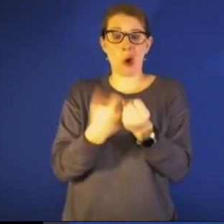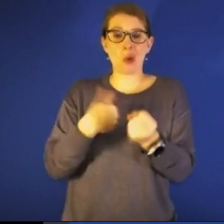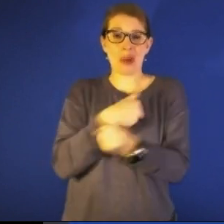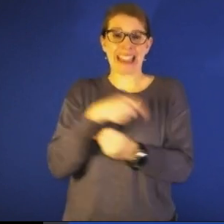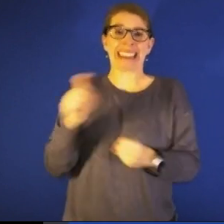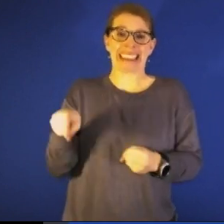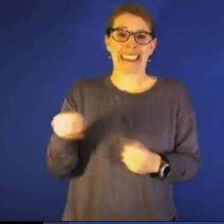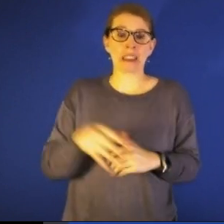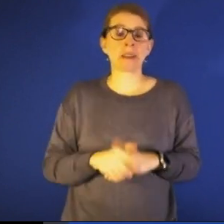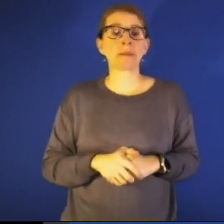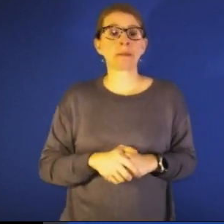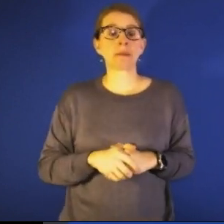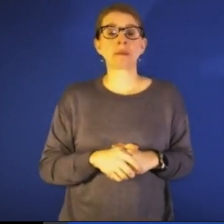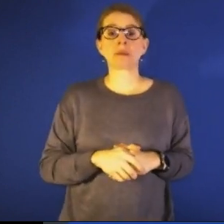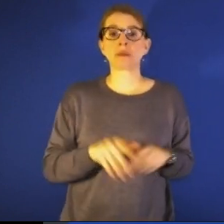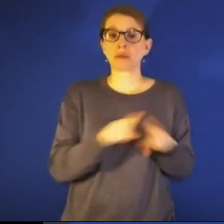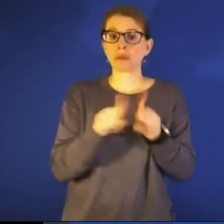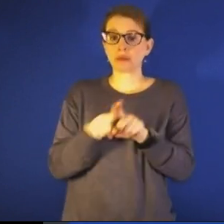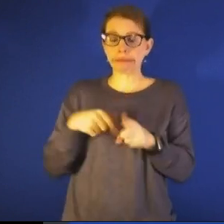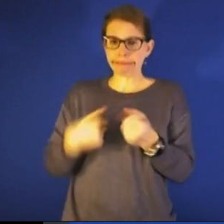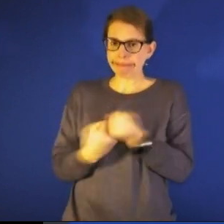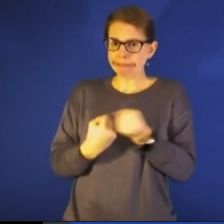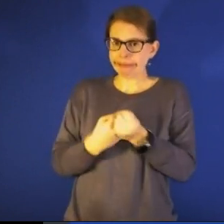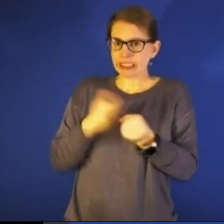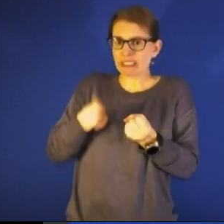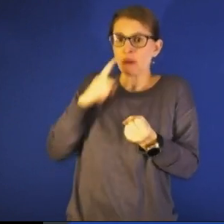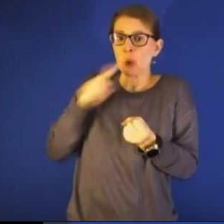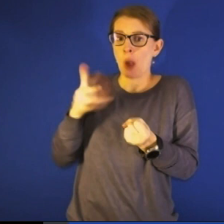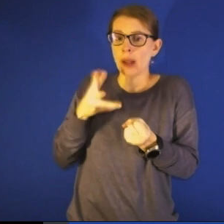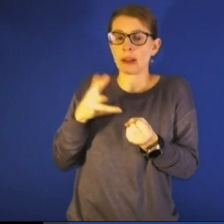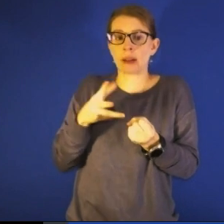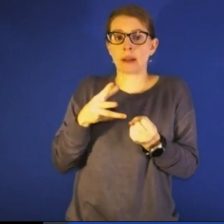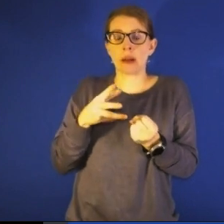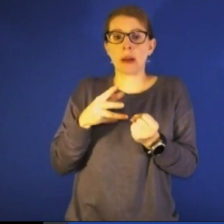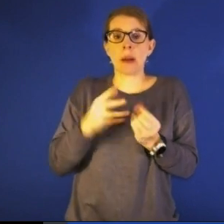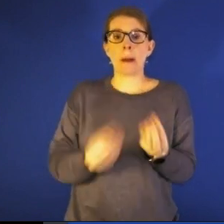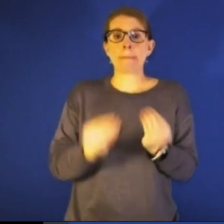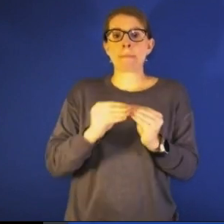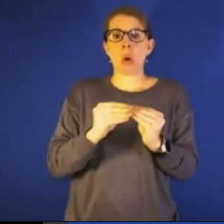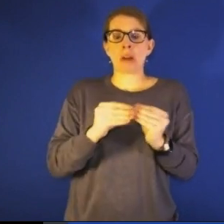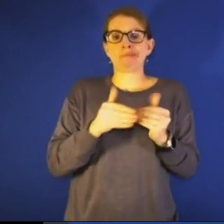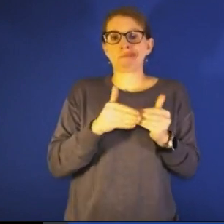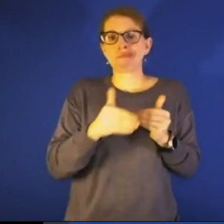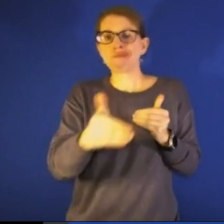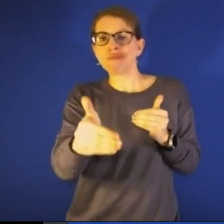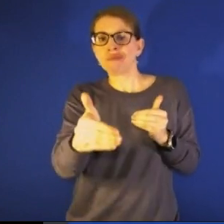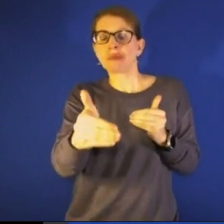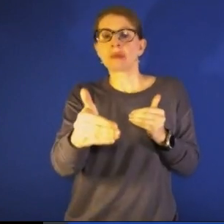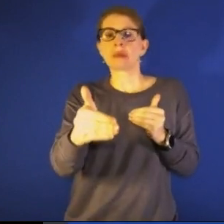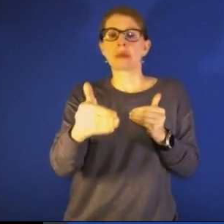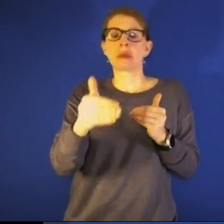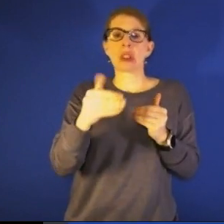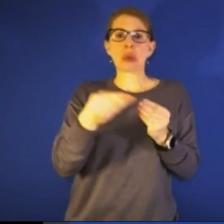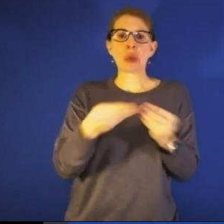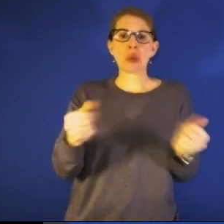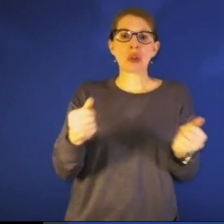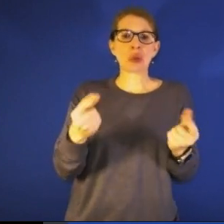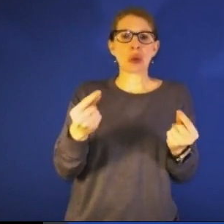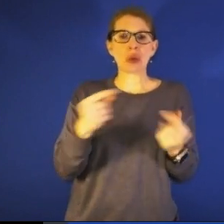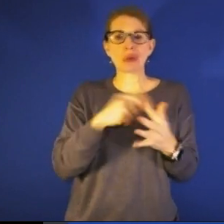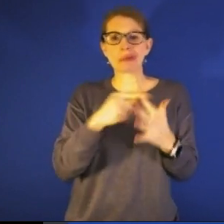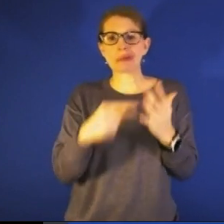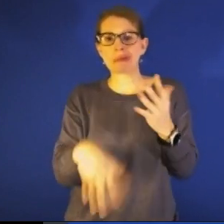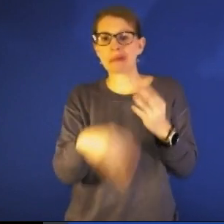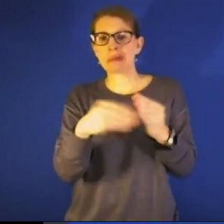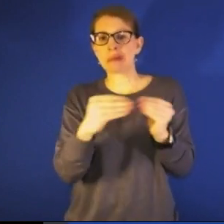also probably what I would advocate for, a need for some longer term solutions. As what was mentioned a few days ago, our